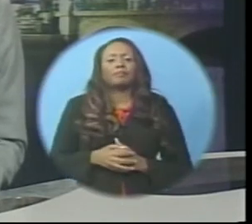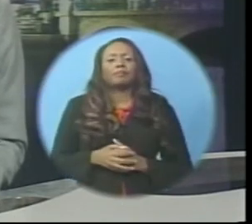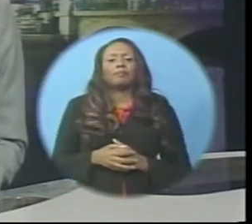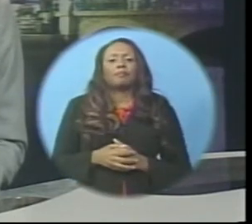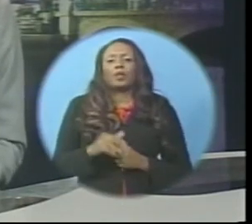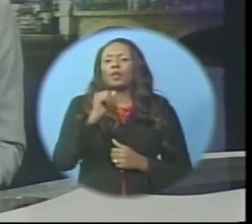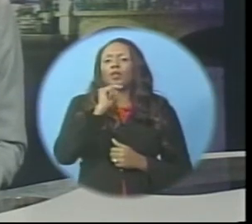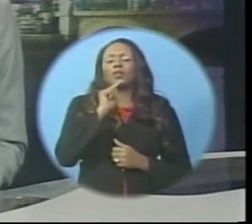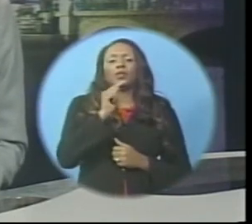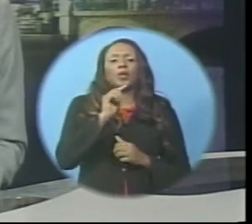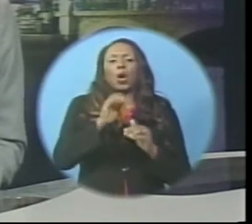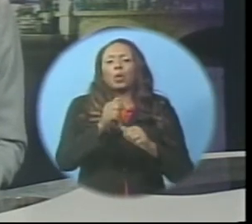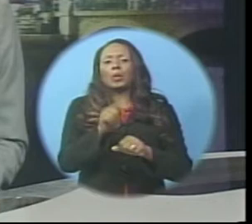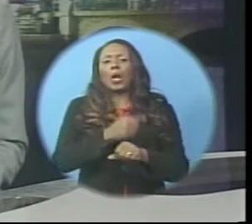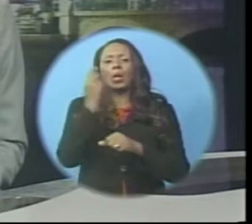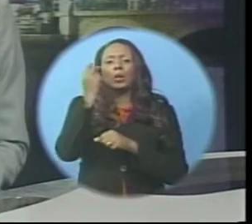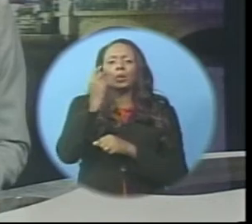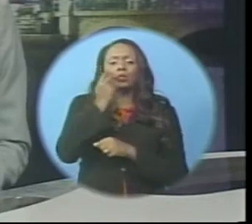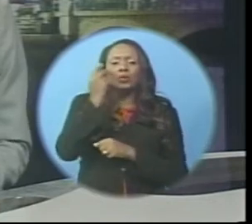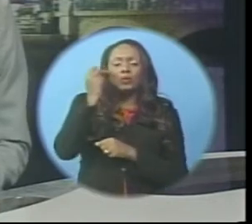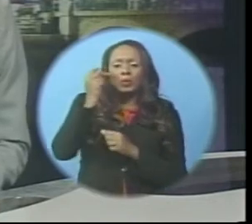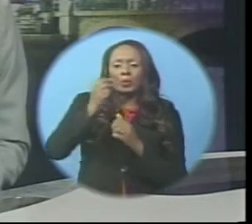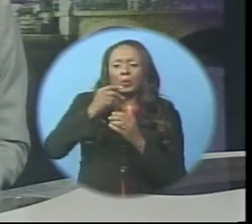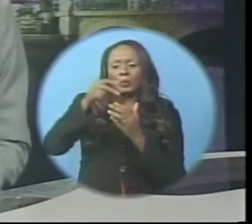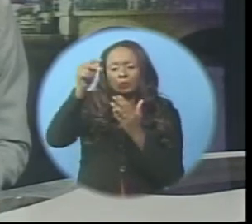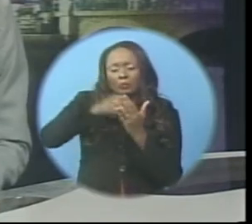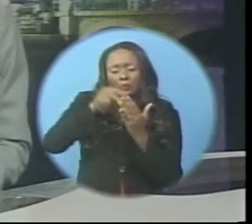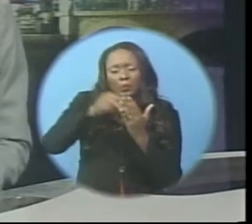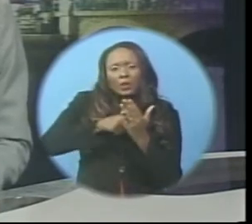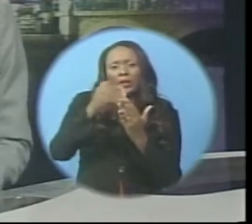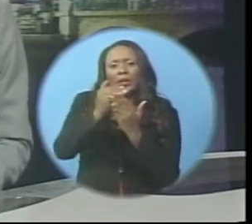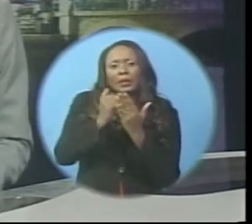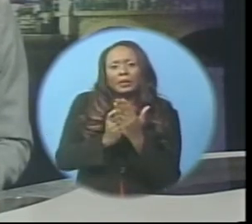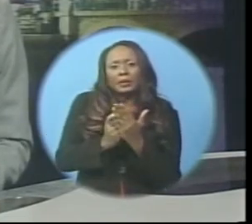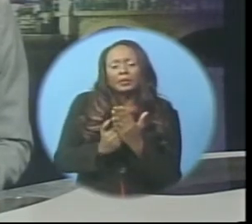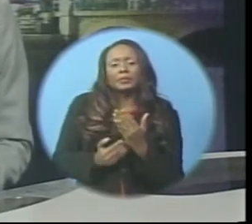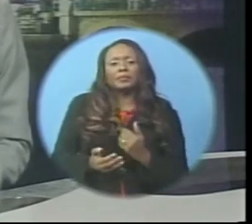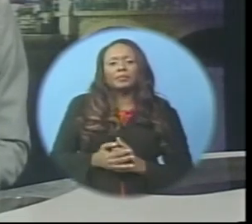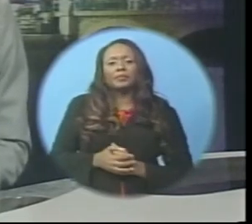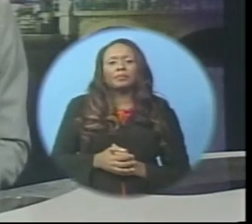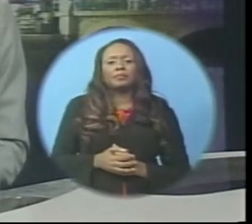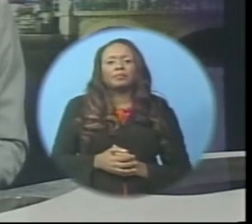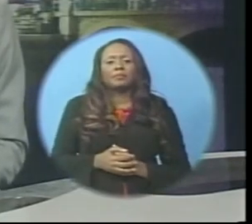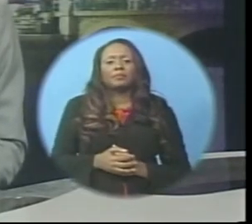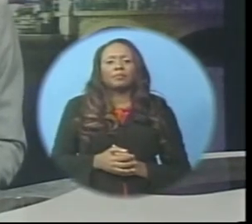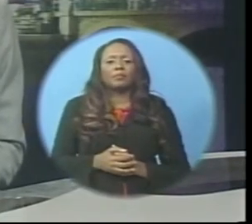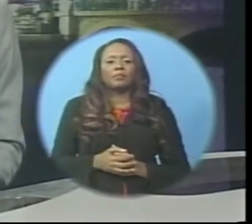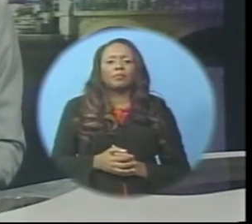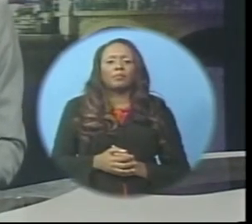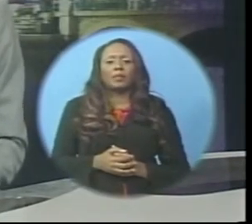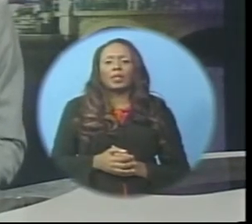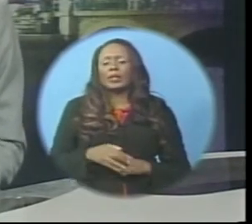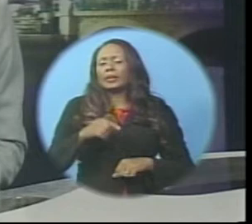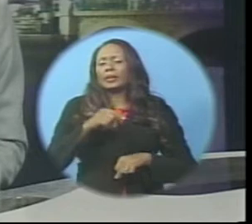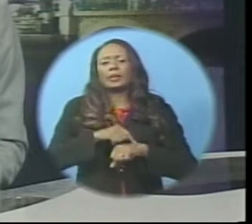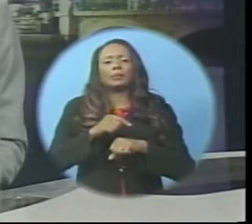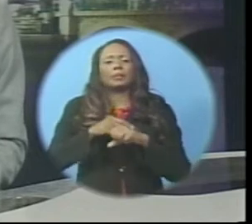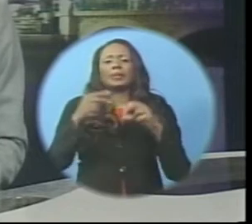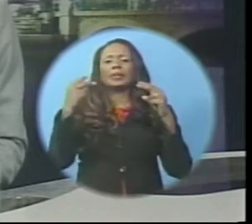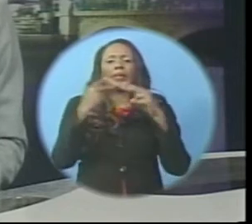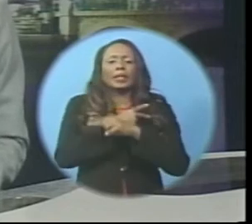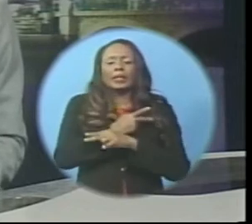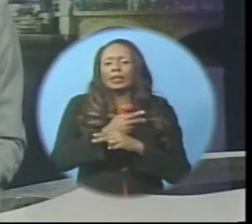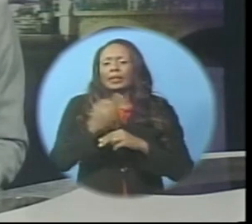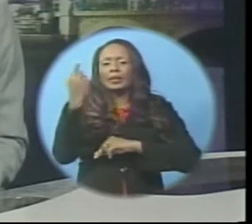the review process of the trials list will take. Well, the timing couldn't be worse. Just days before the start of